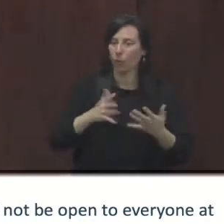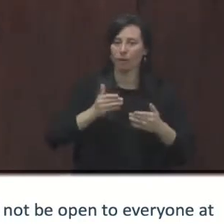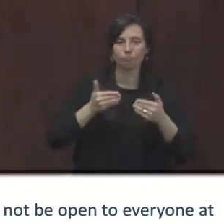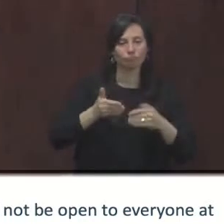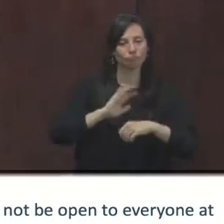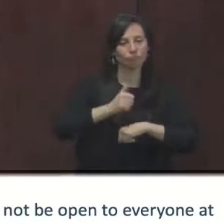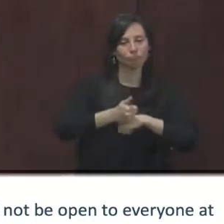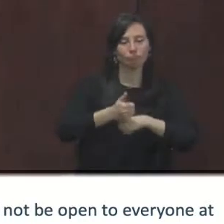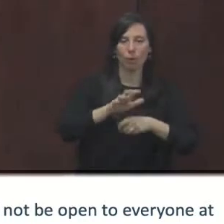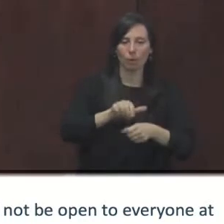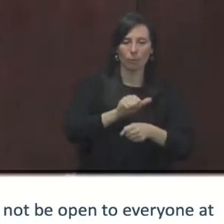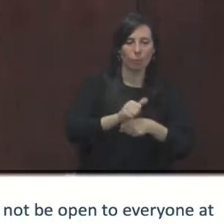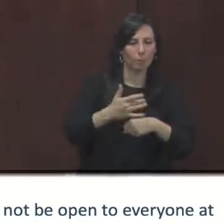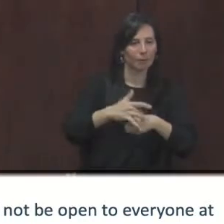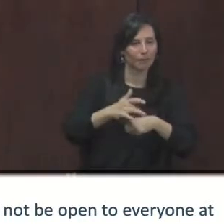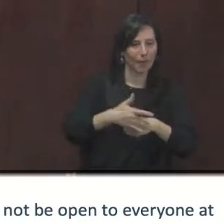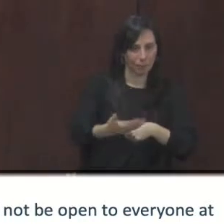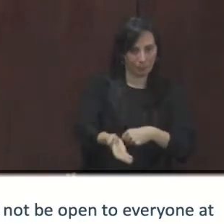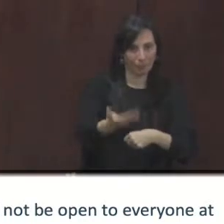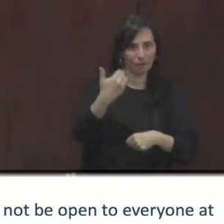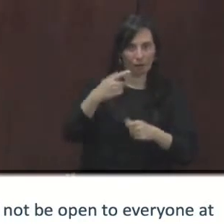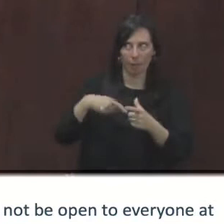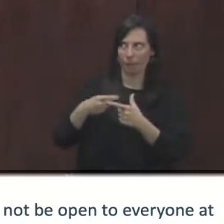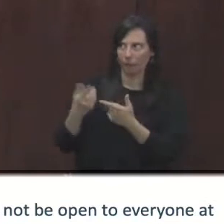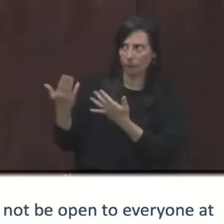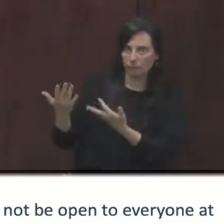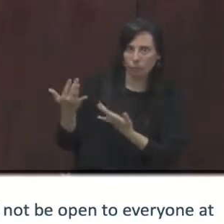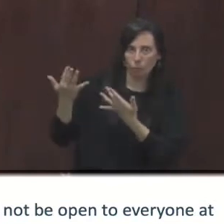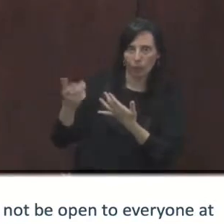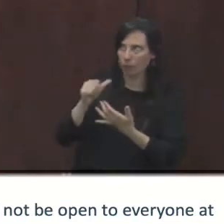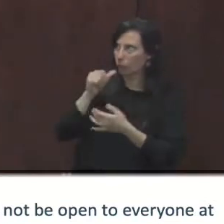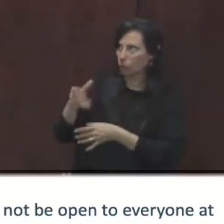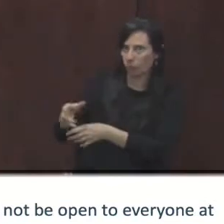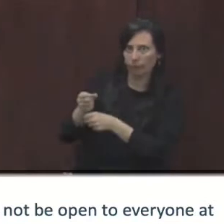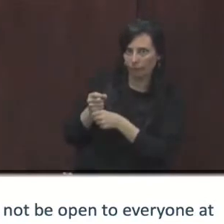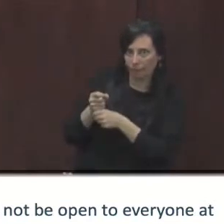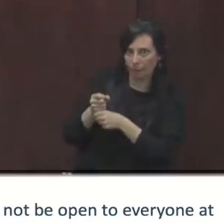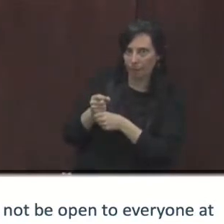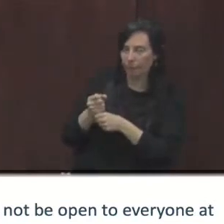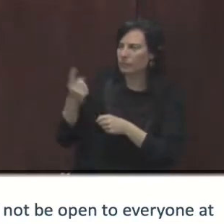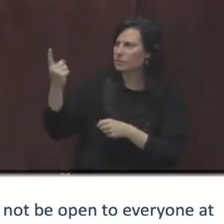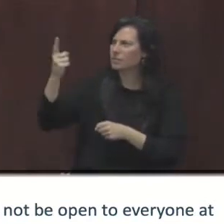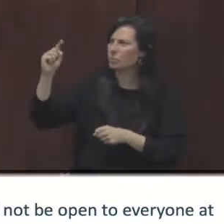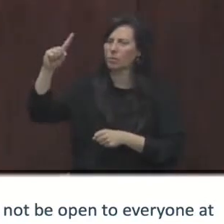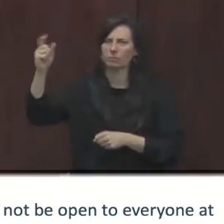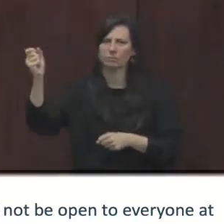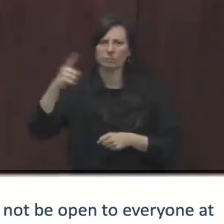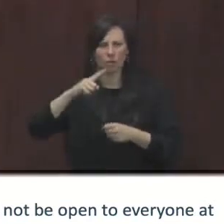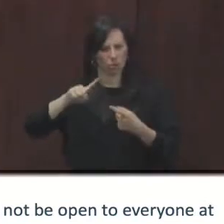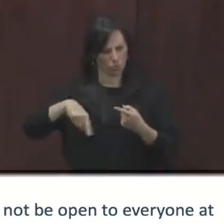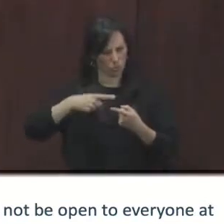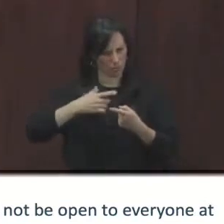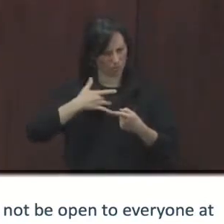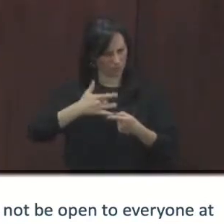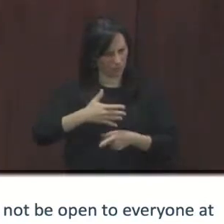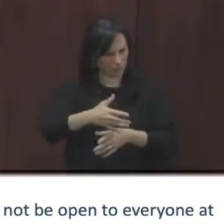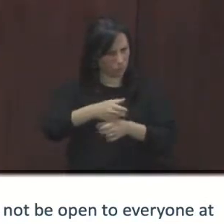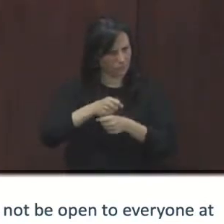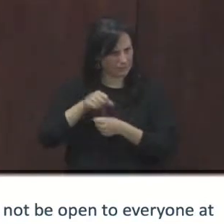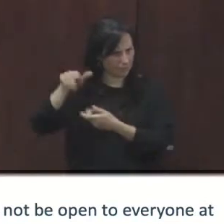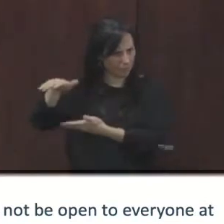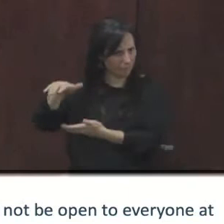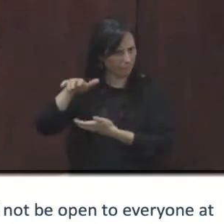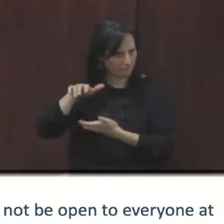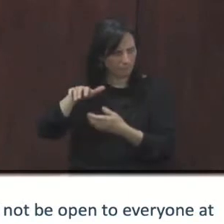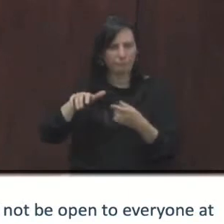vaccine. And Stacie, when do you expect to get the estimates? So we usually get them just a few days ahead of their arrival.